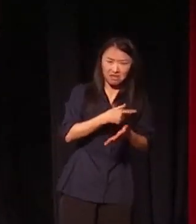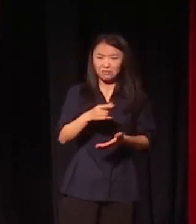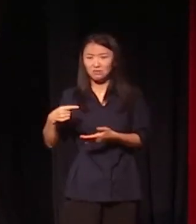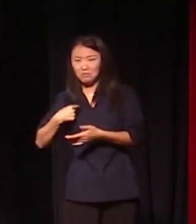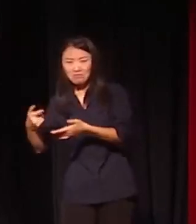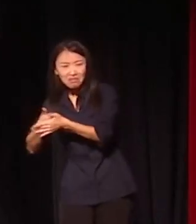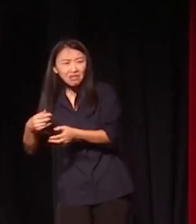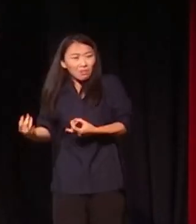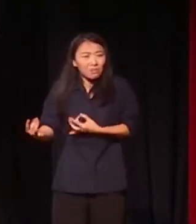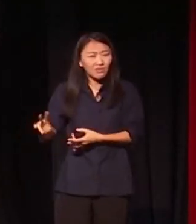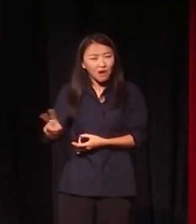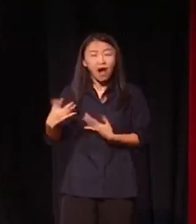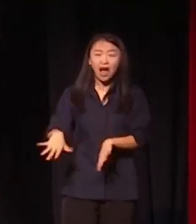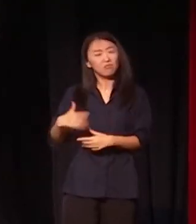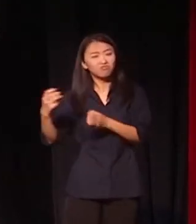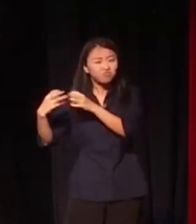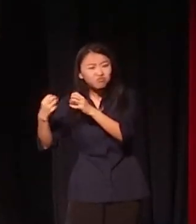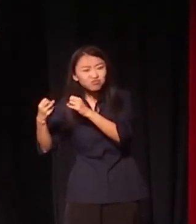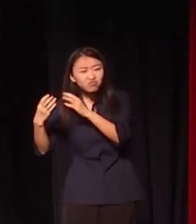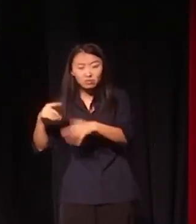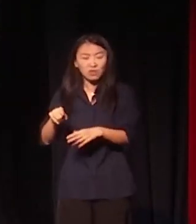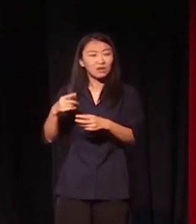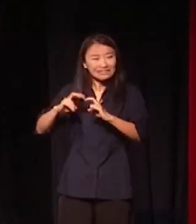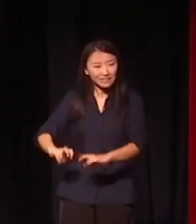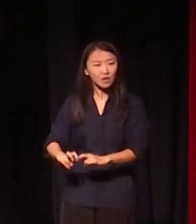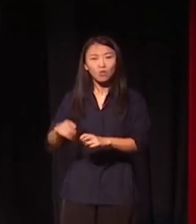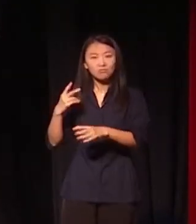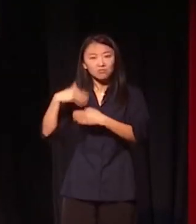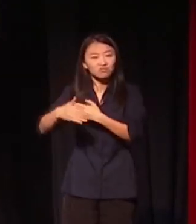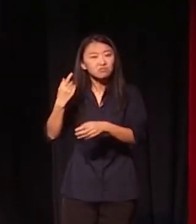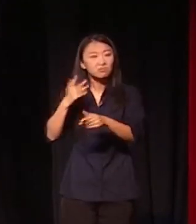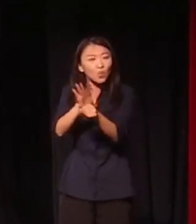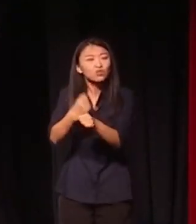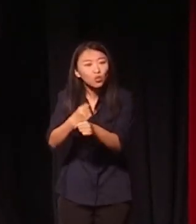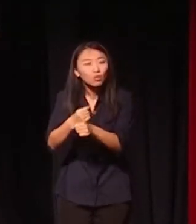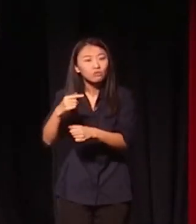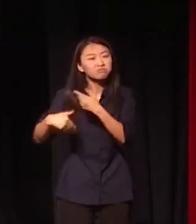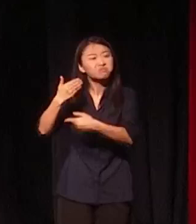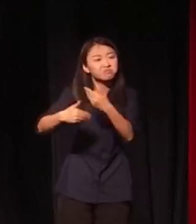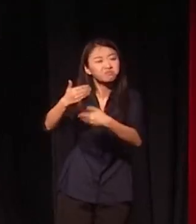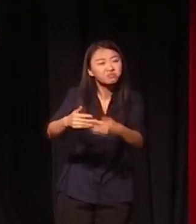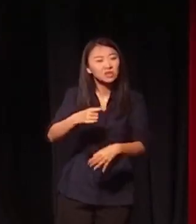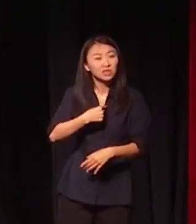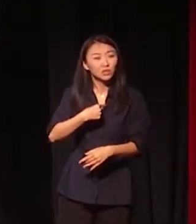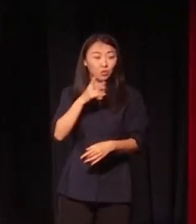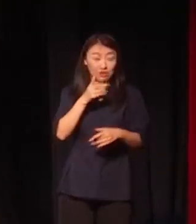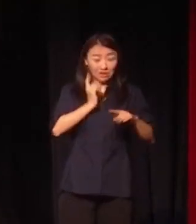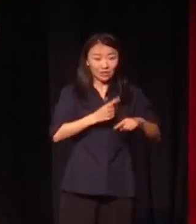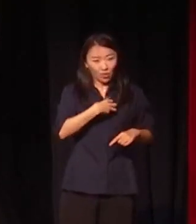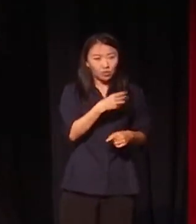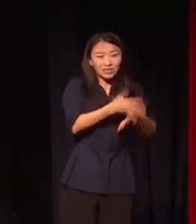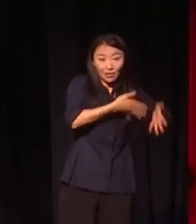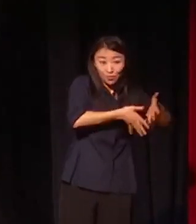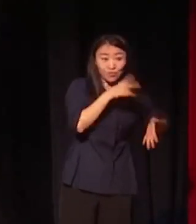this. So I do think that sign language interpreting studies have been transformative, the research that we've been able to do so far.